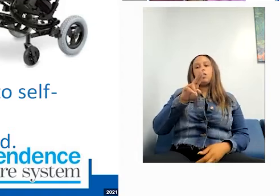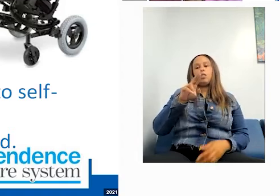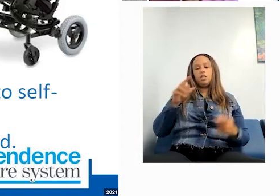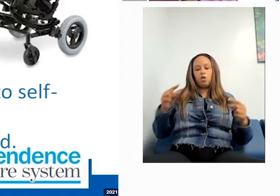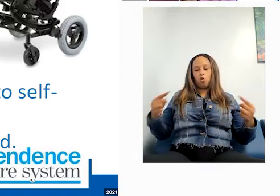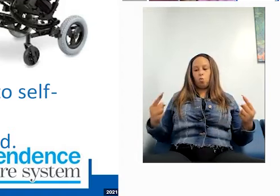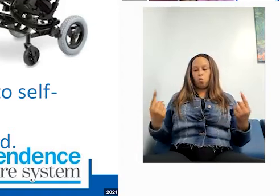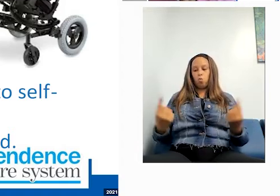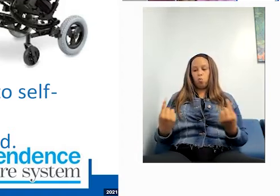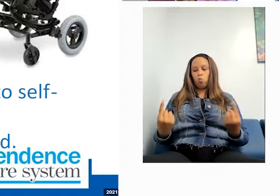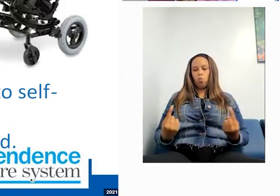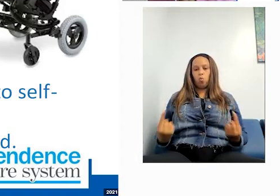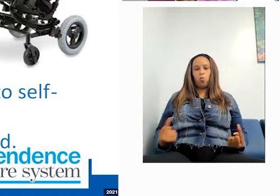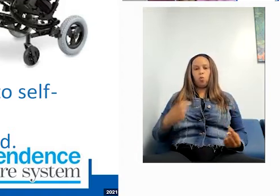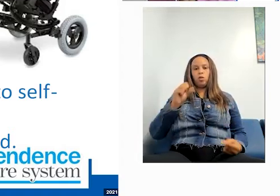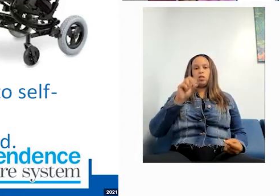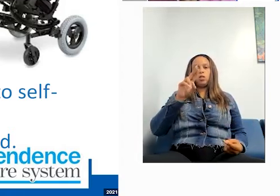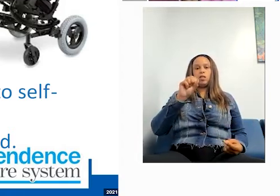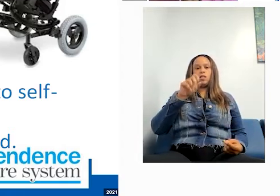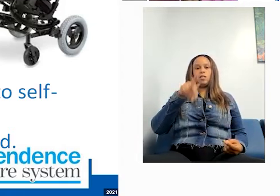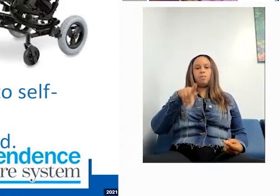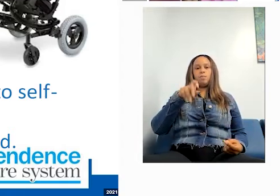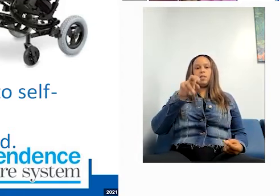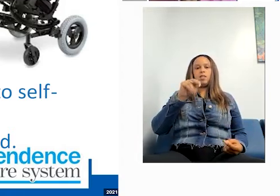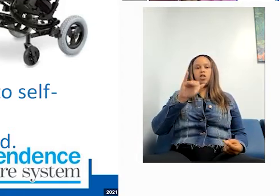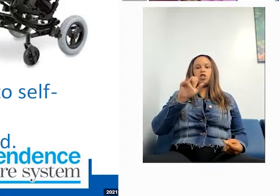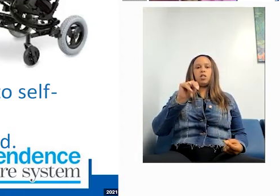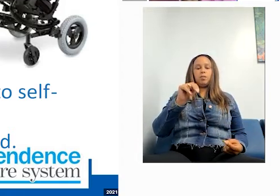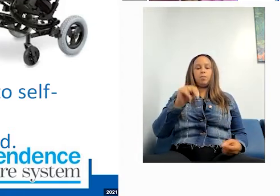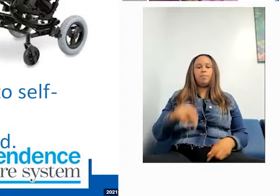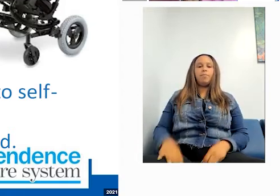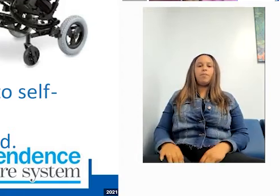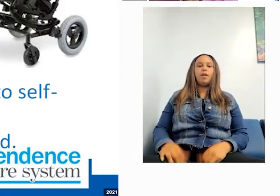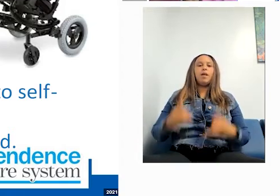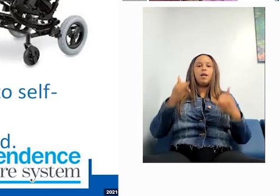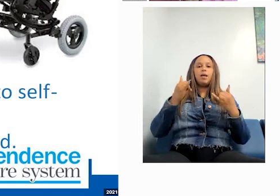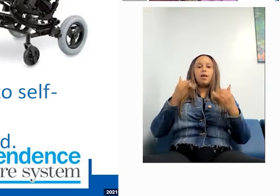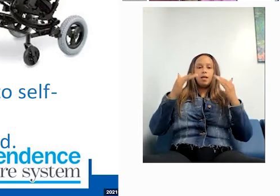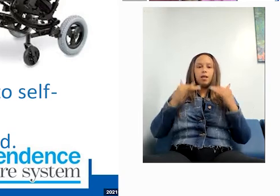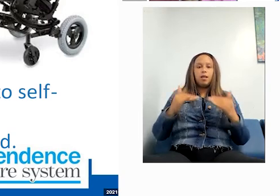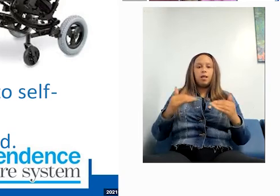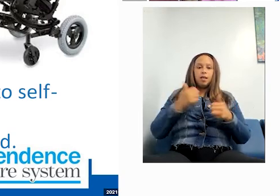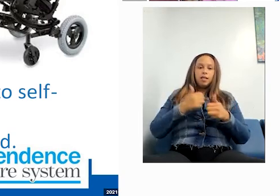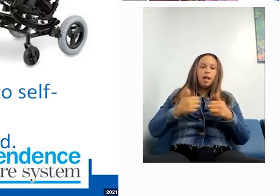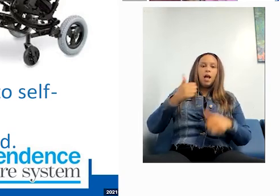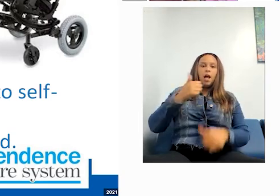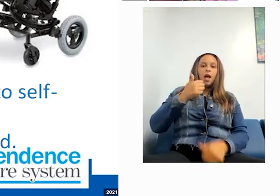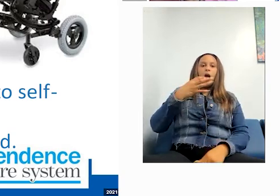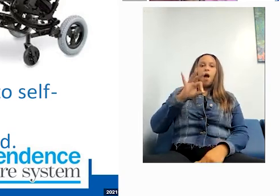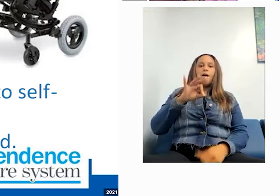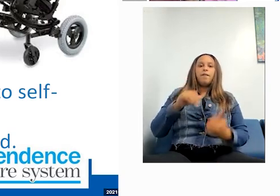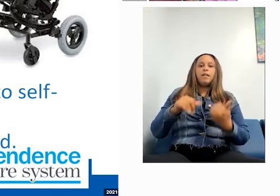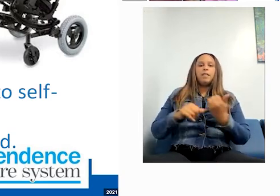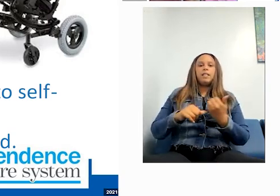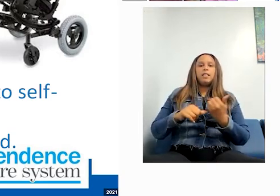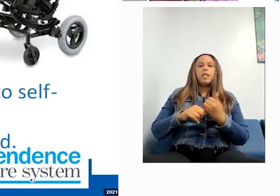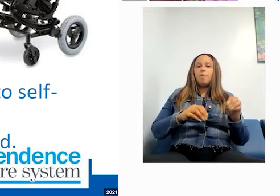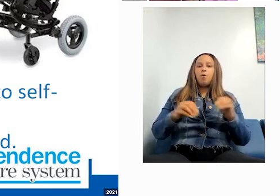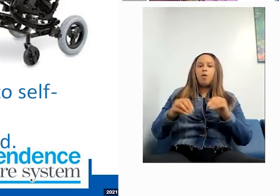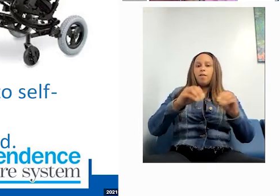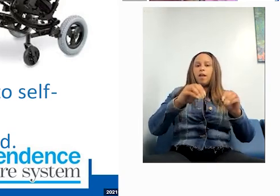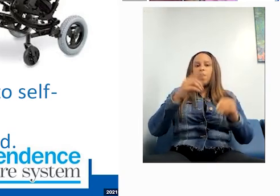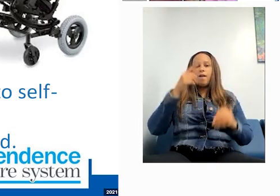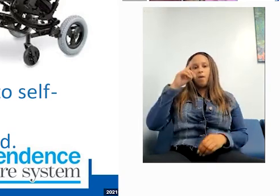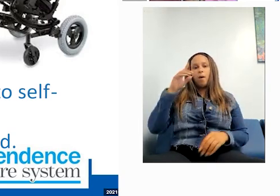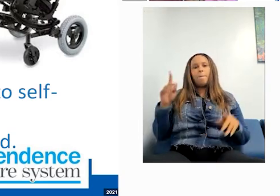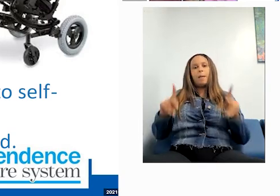And lastly, our dependent mobility bases. They're really designed for people who aren't self-propelling,